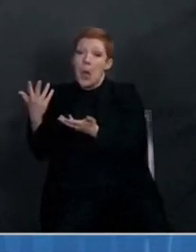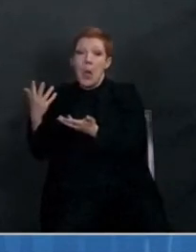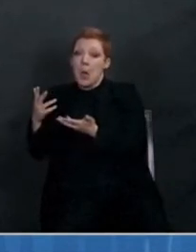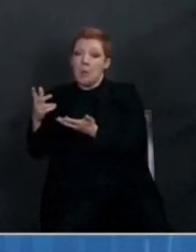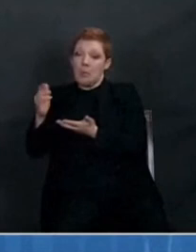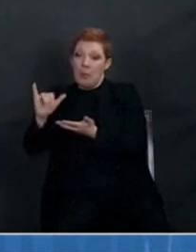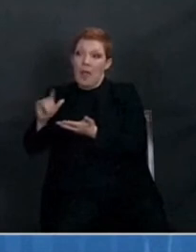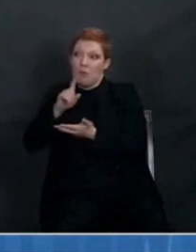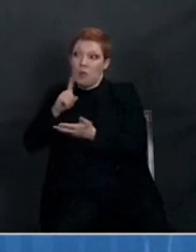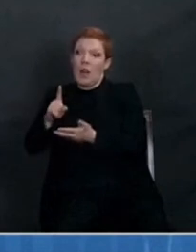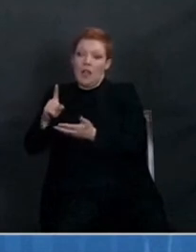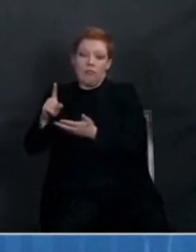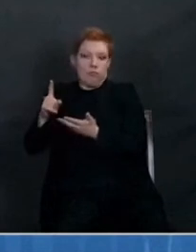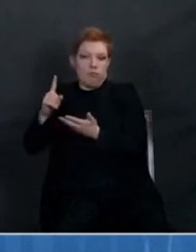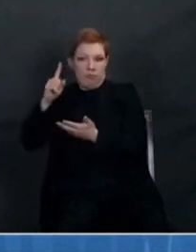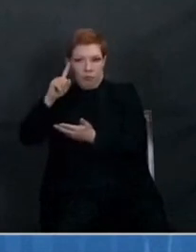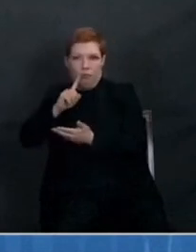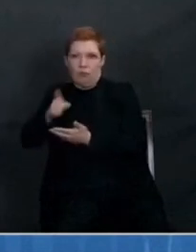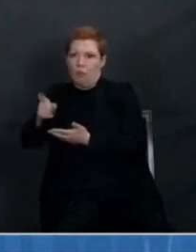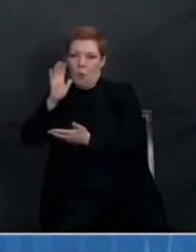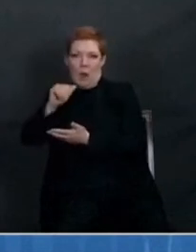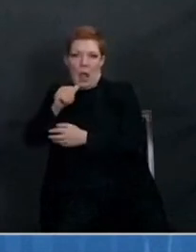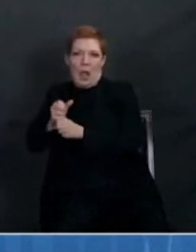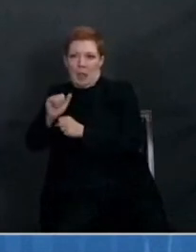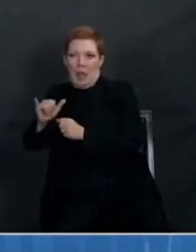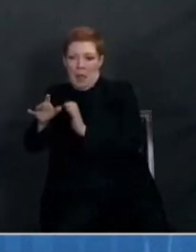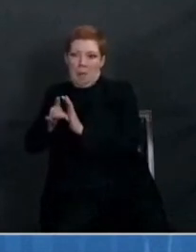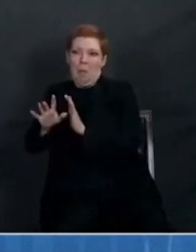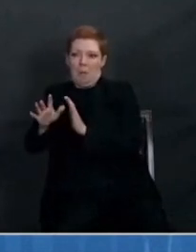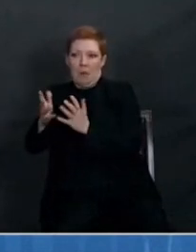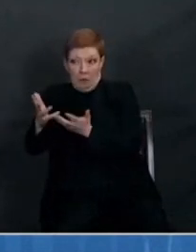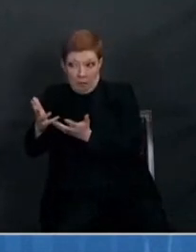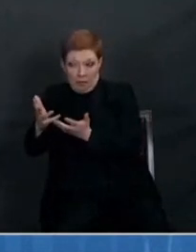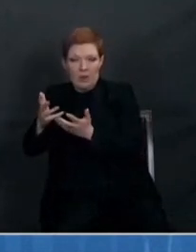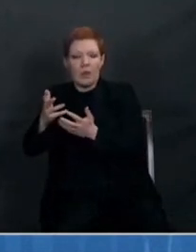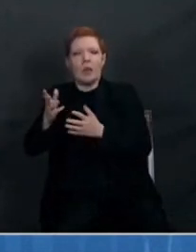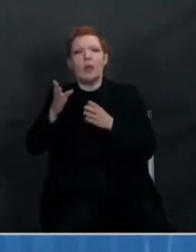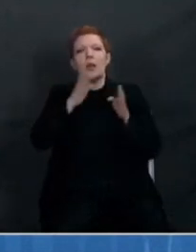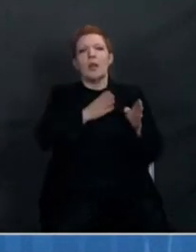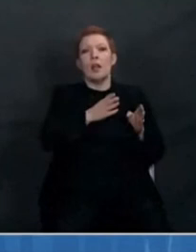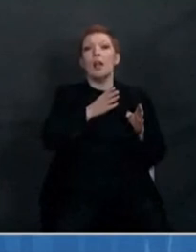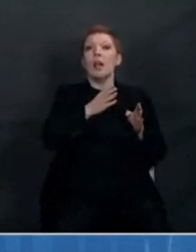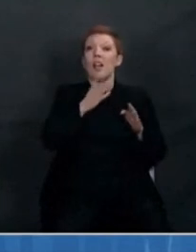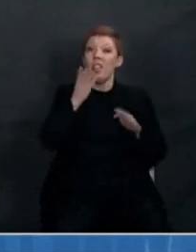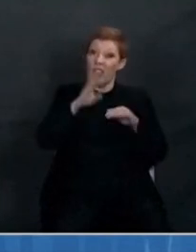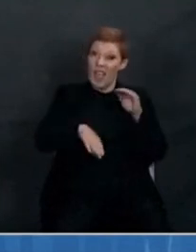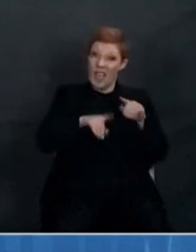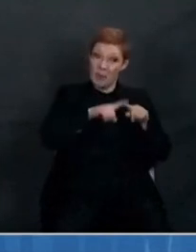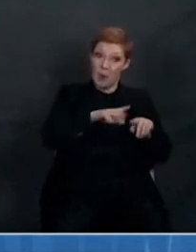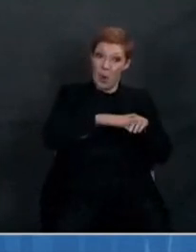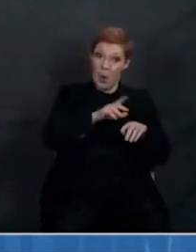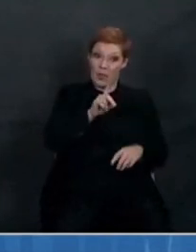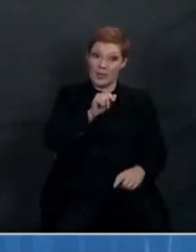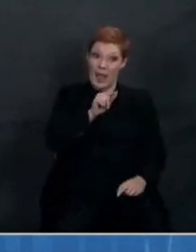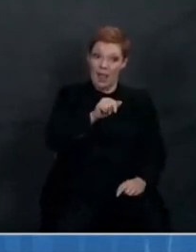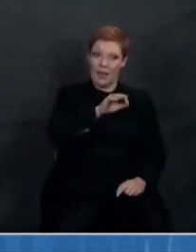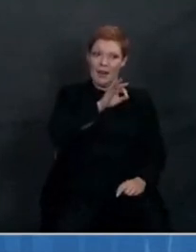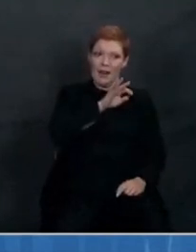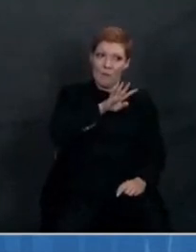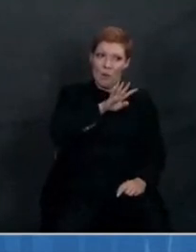may be maybe areas of the country and or different age groups, depending upon the data, as we'll wait until we get it